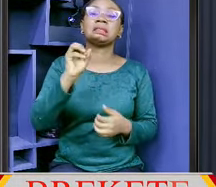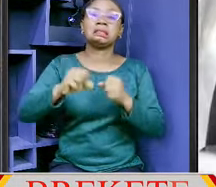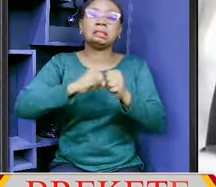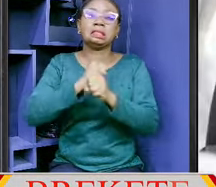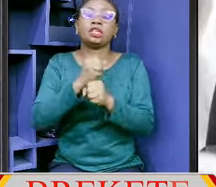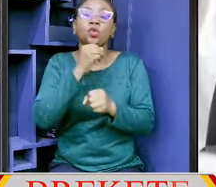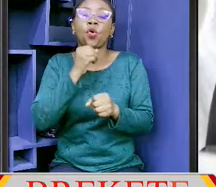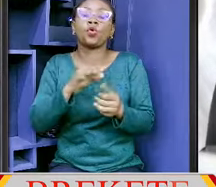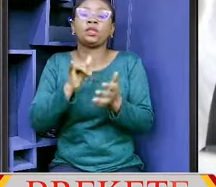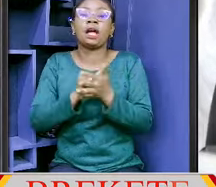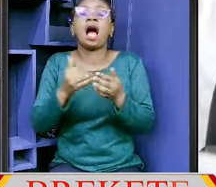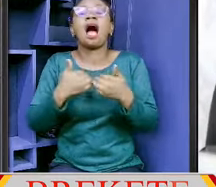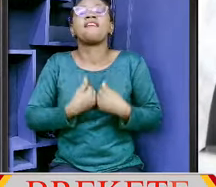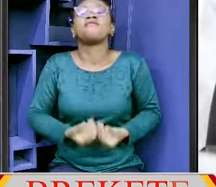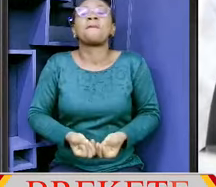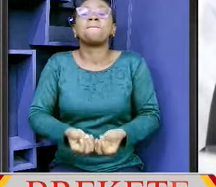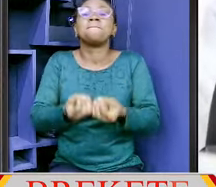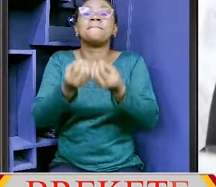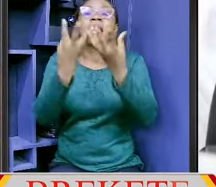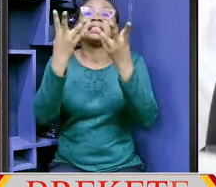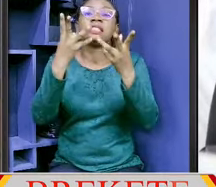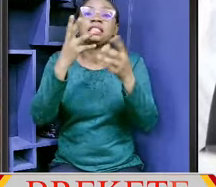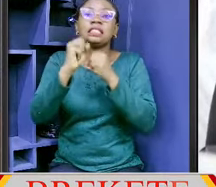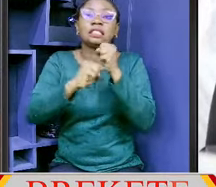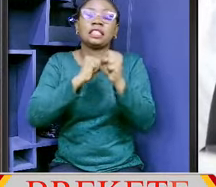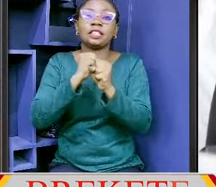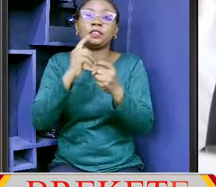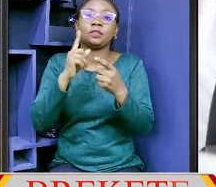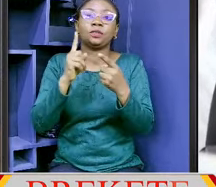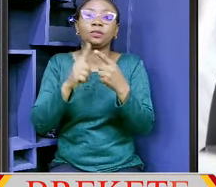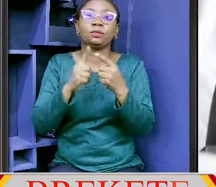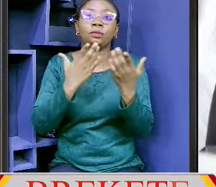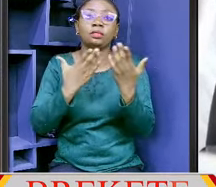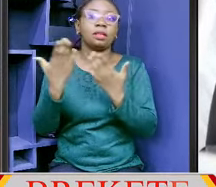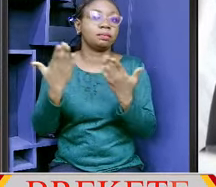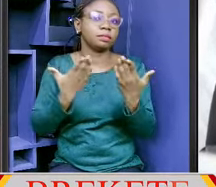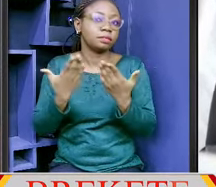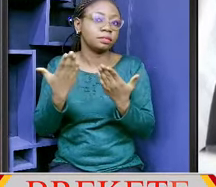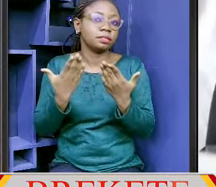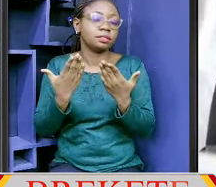We get many years to serve.